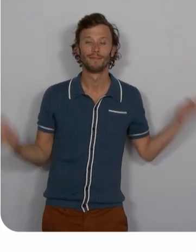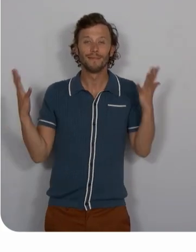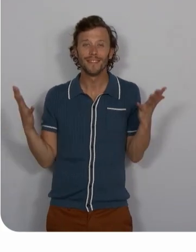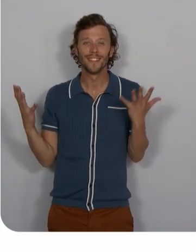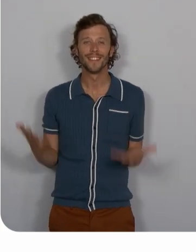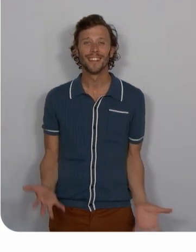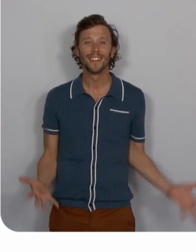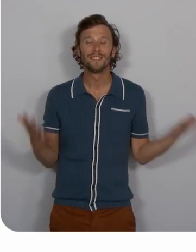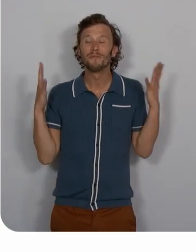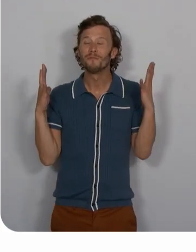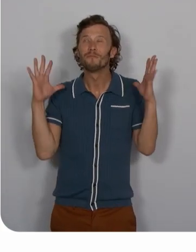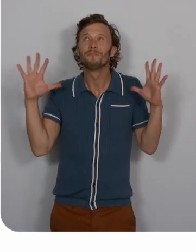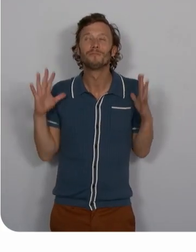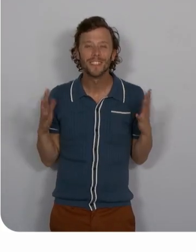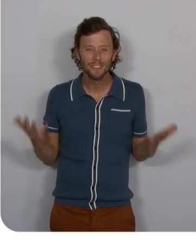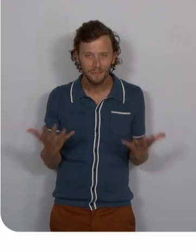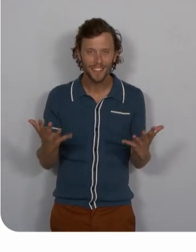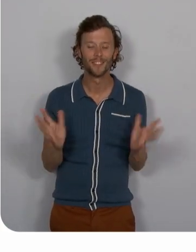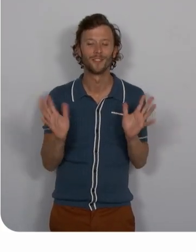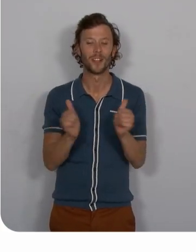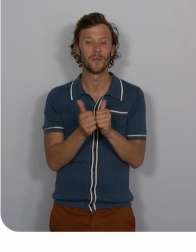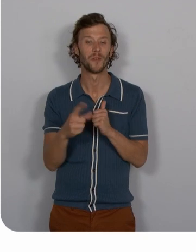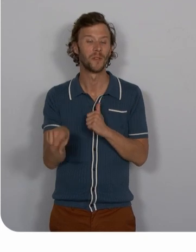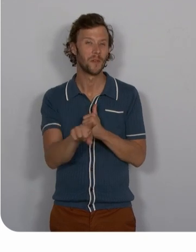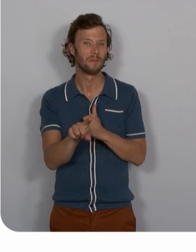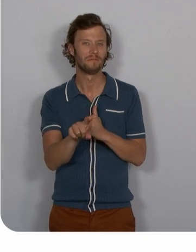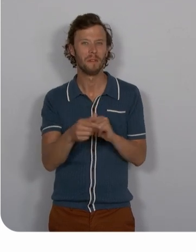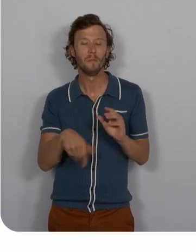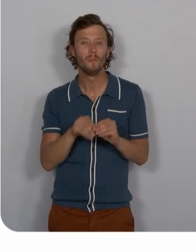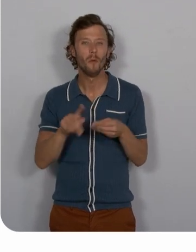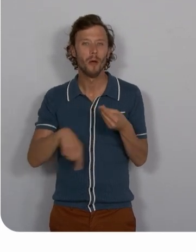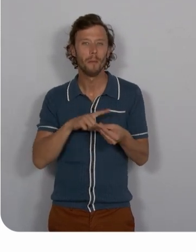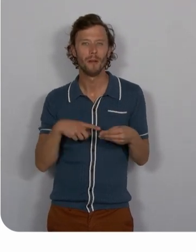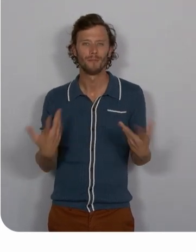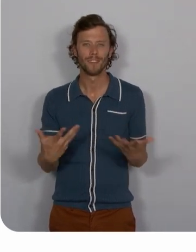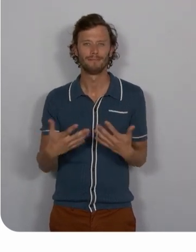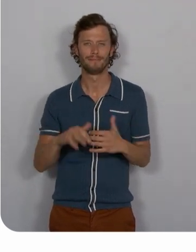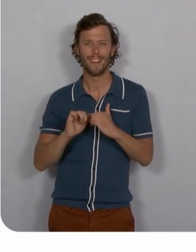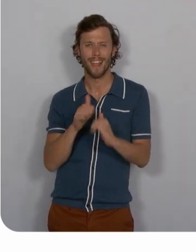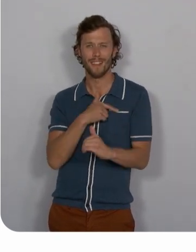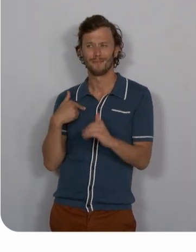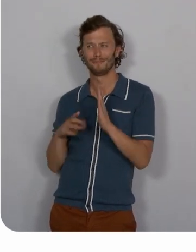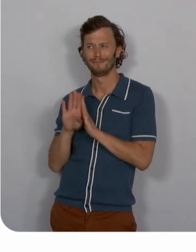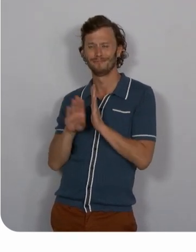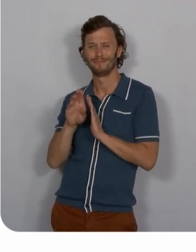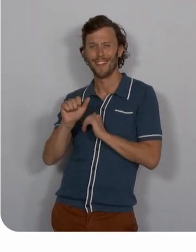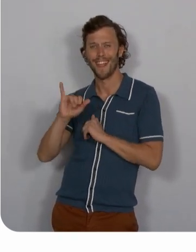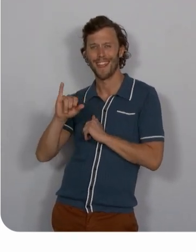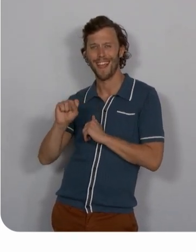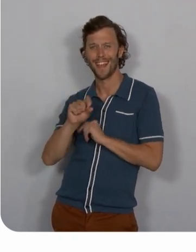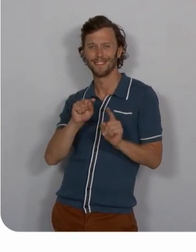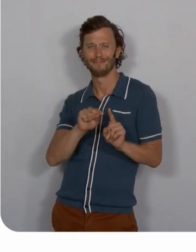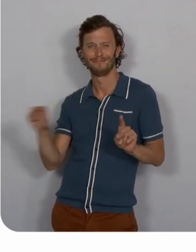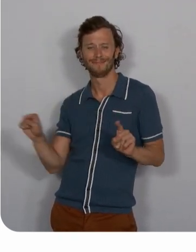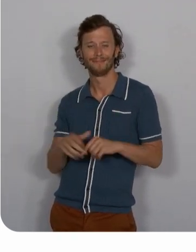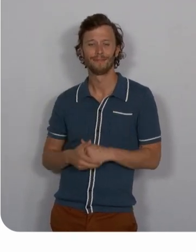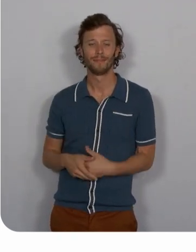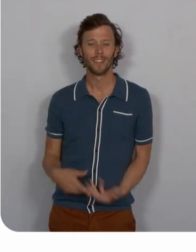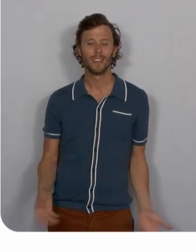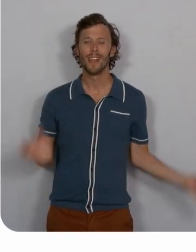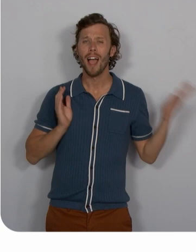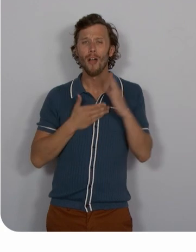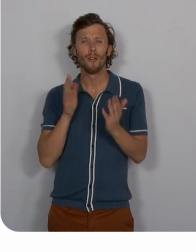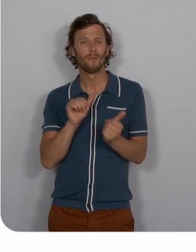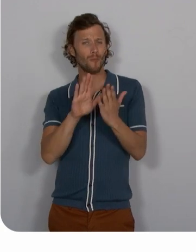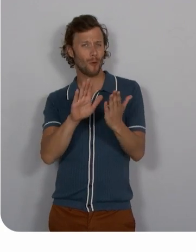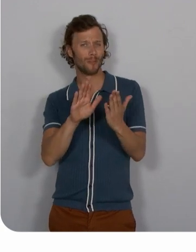It's so great to be here to talk a little bit more about what went into building our AIs. We've taken a unique and